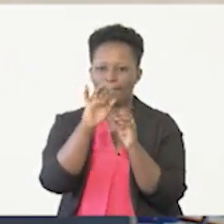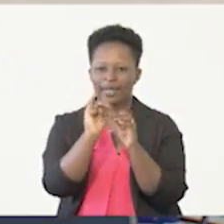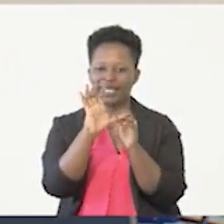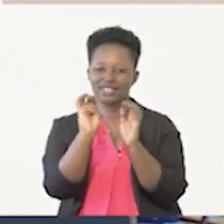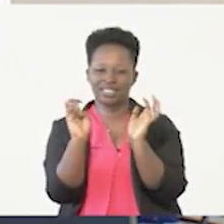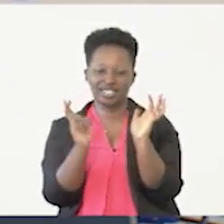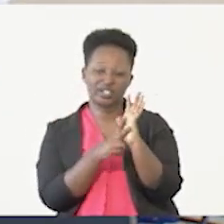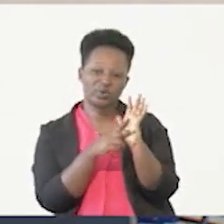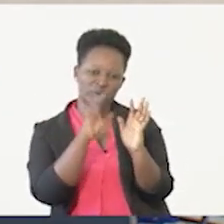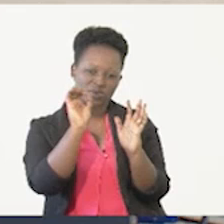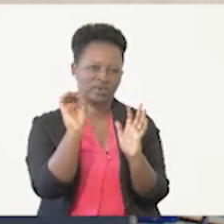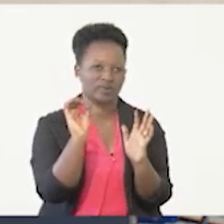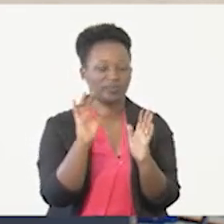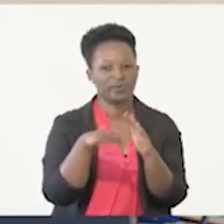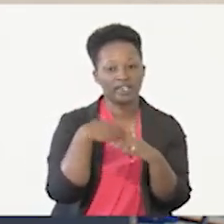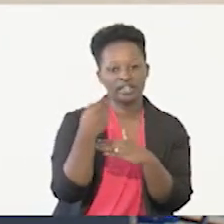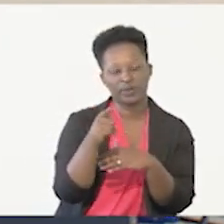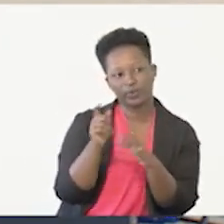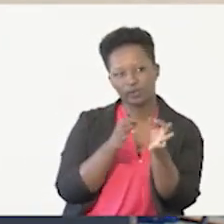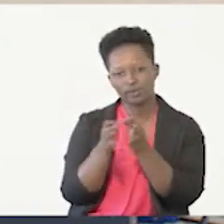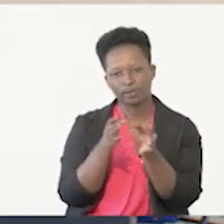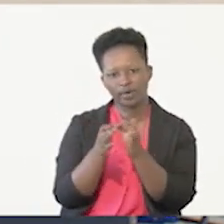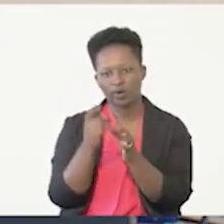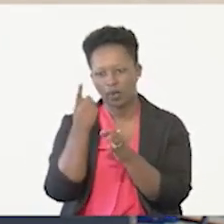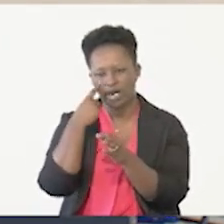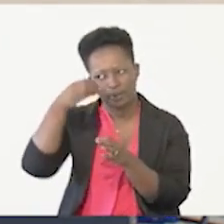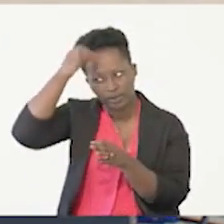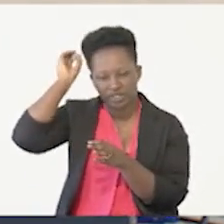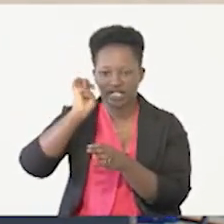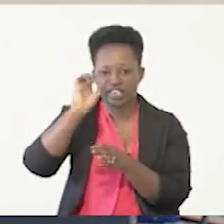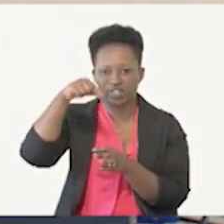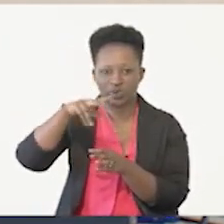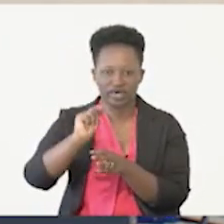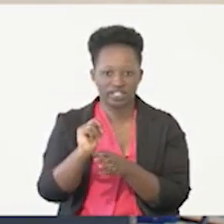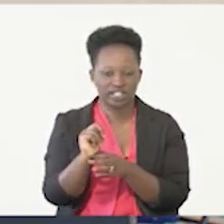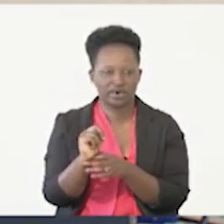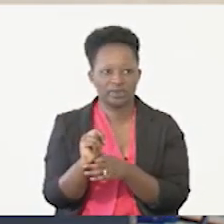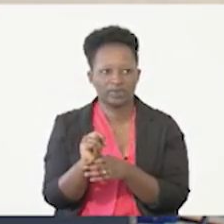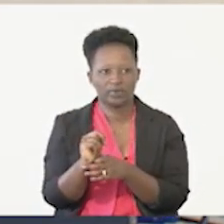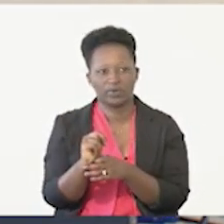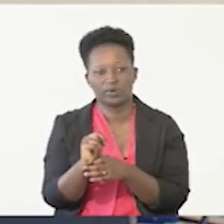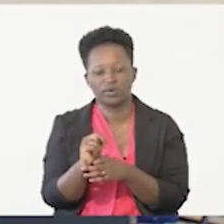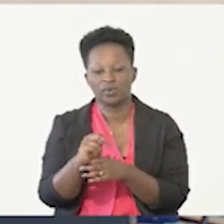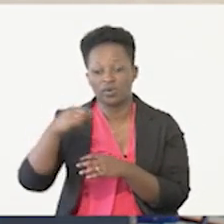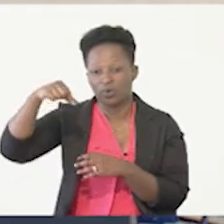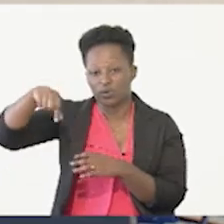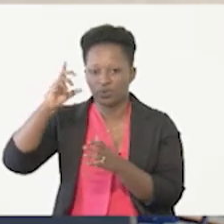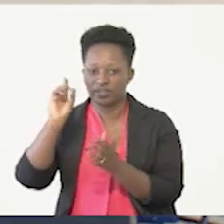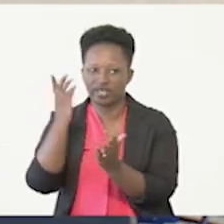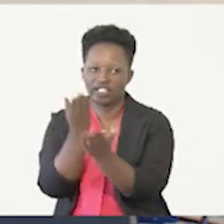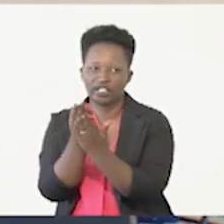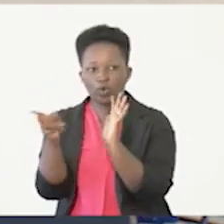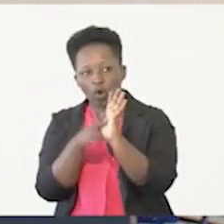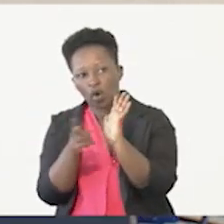was given for free. Therefore, you restate, you come back to your original linear equation, whereby quantity demanded